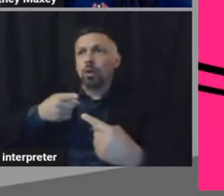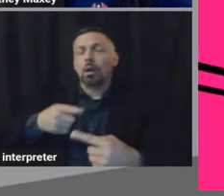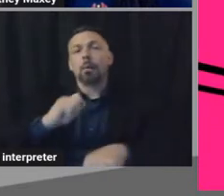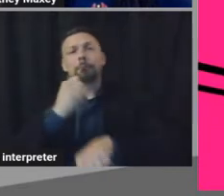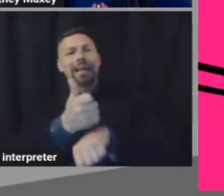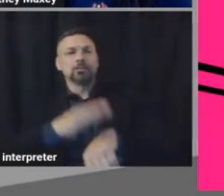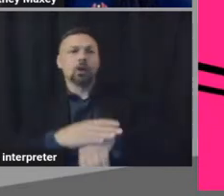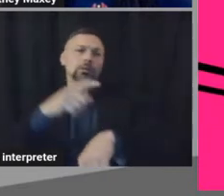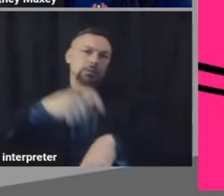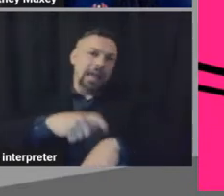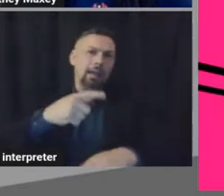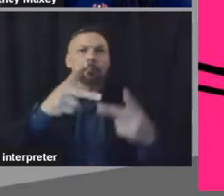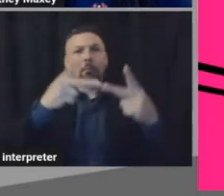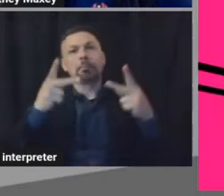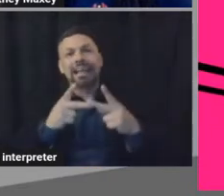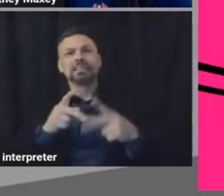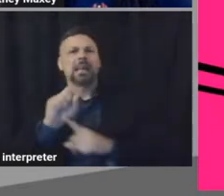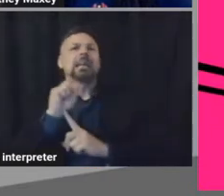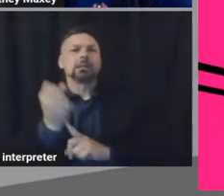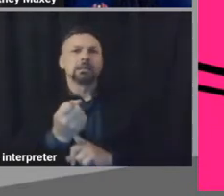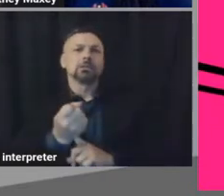place, and conditions.